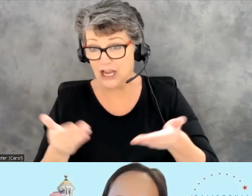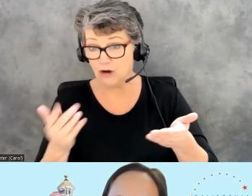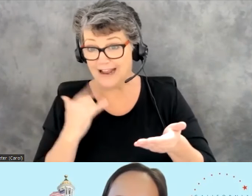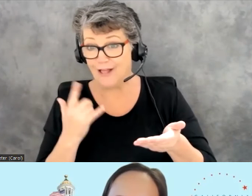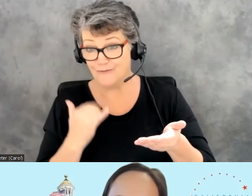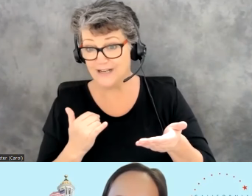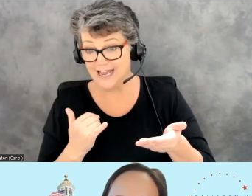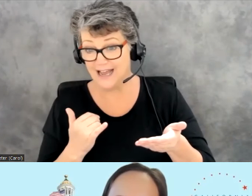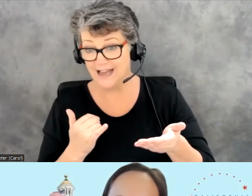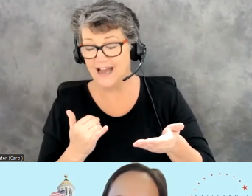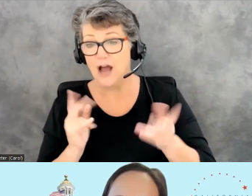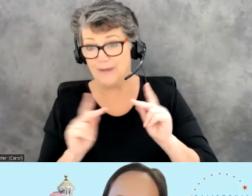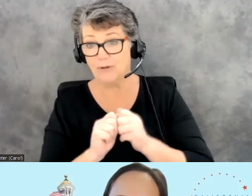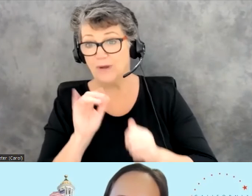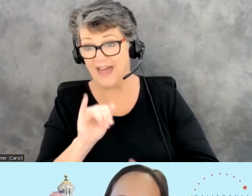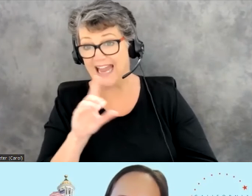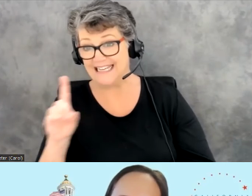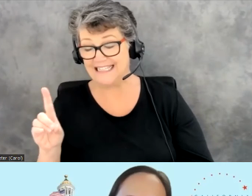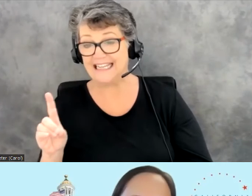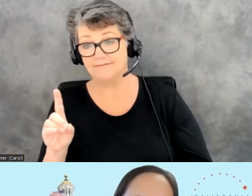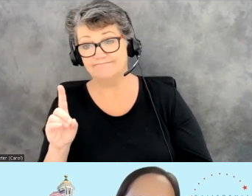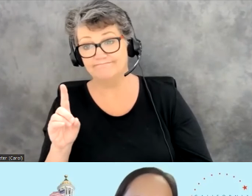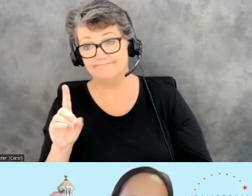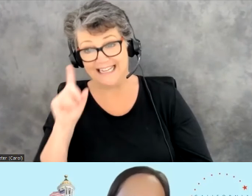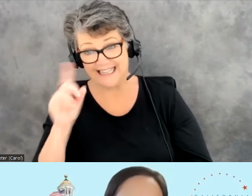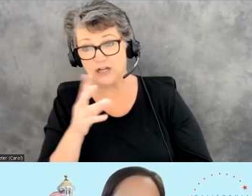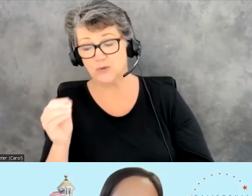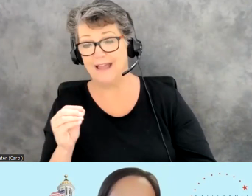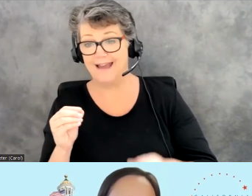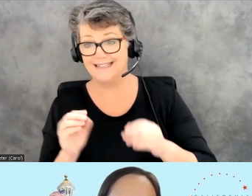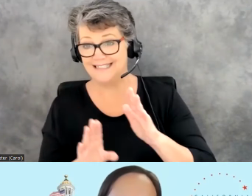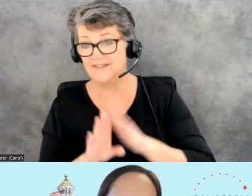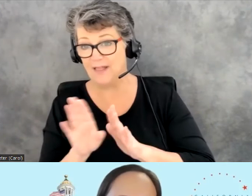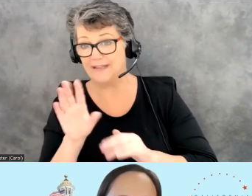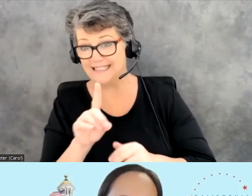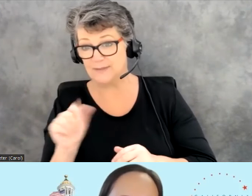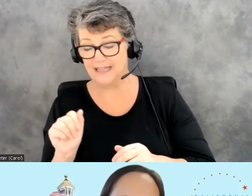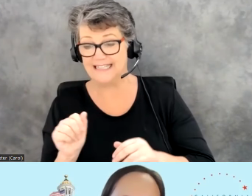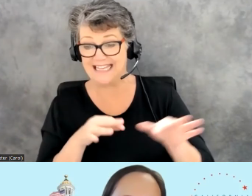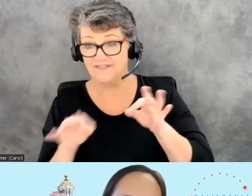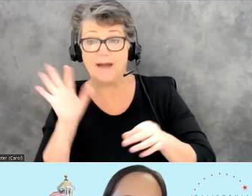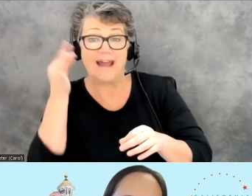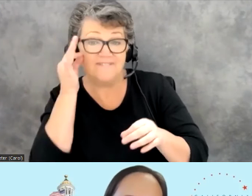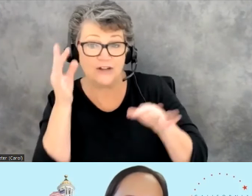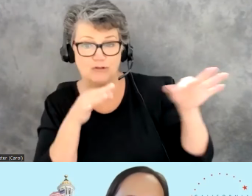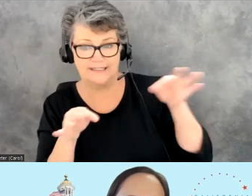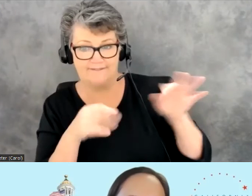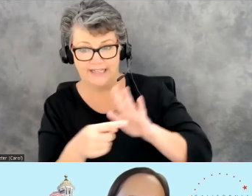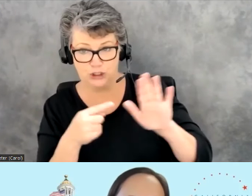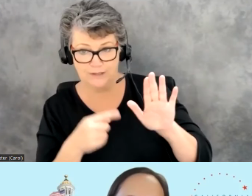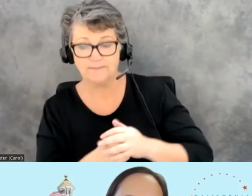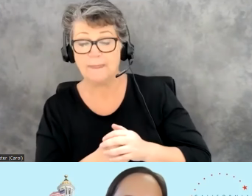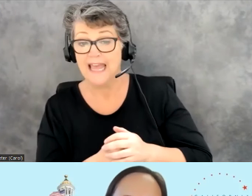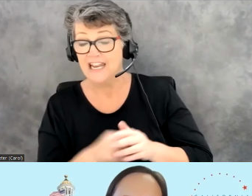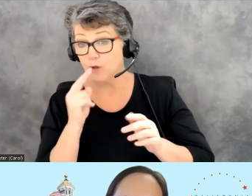California are people with IDD, with intellectual and developmental disabilities, as defined by the federal definition. And if we're